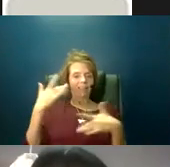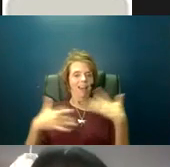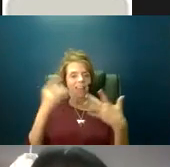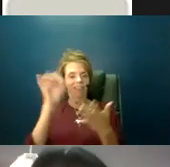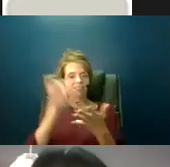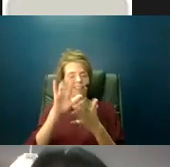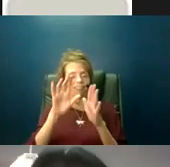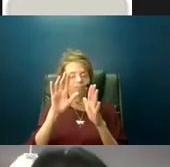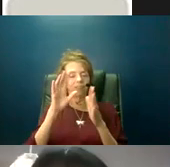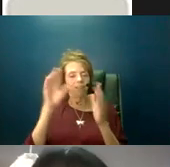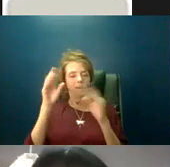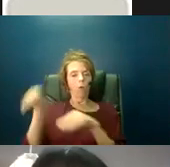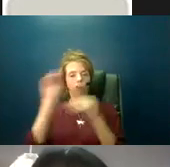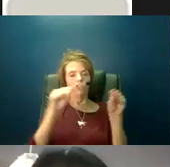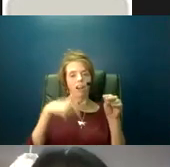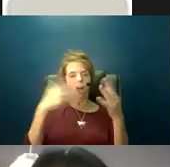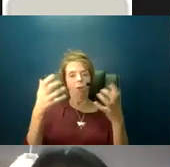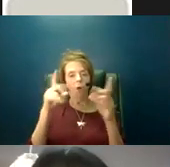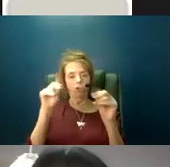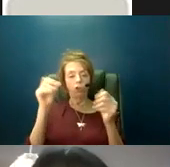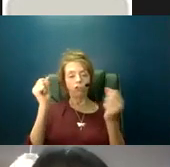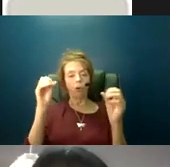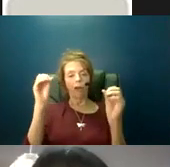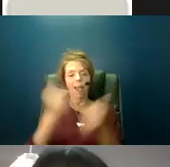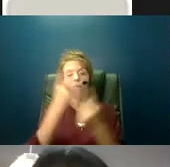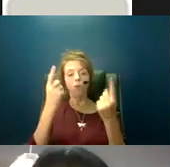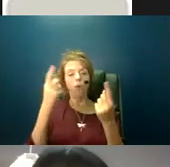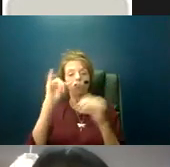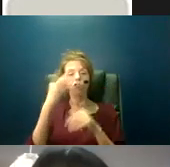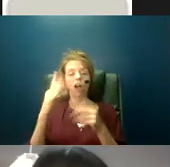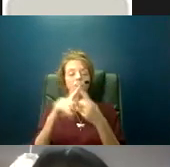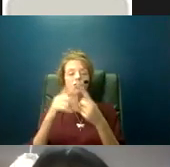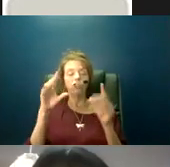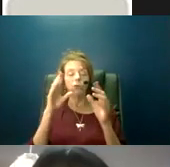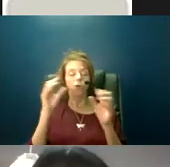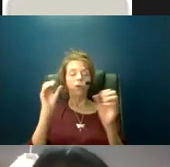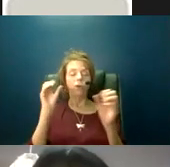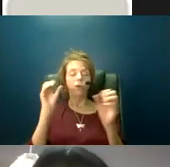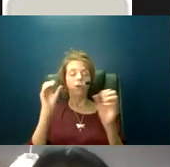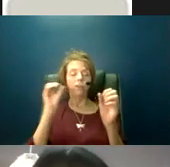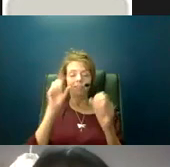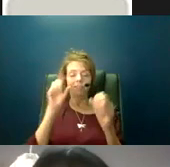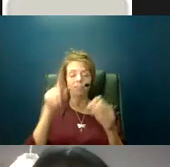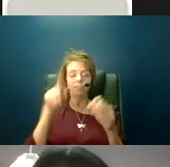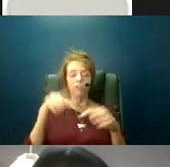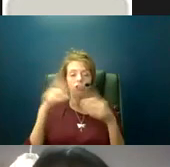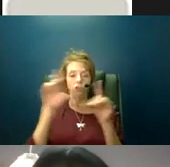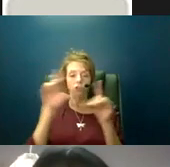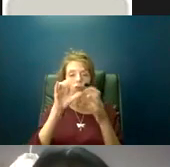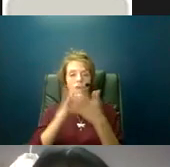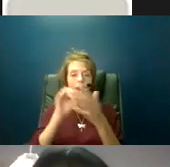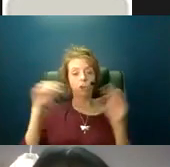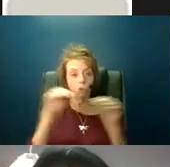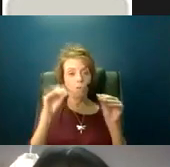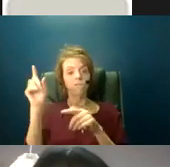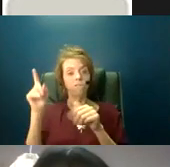kind of motion I want to do. So everybody else's job is to repeat that back. So I'm going to do the motion and